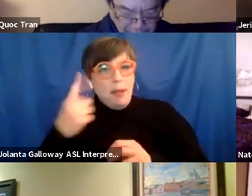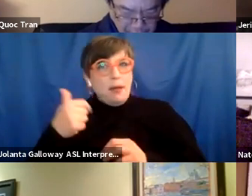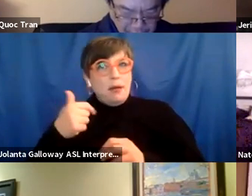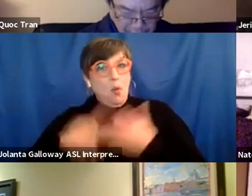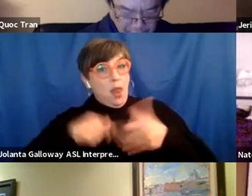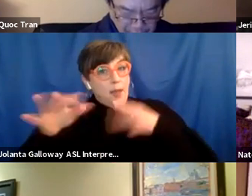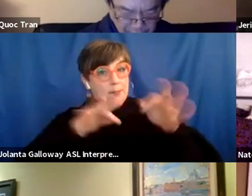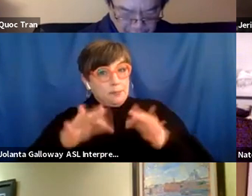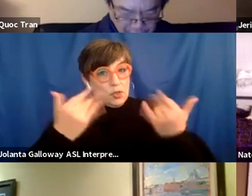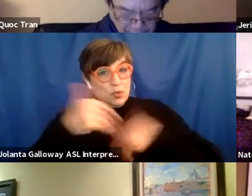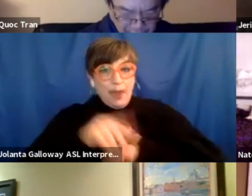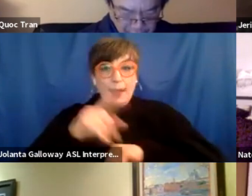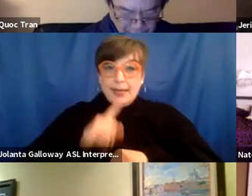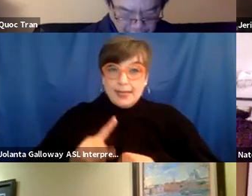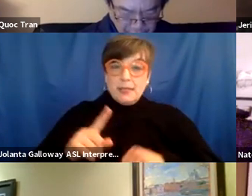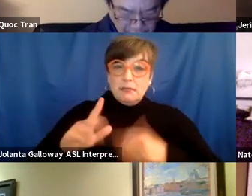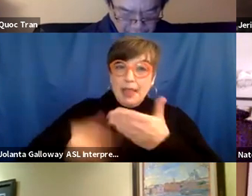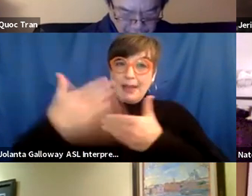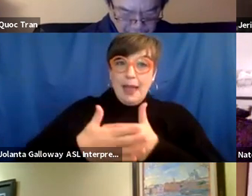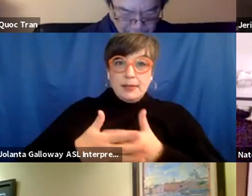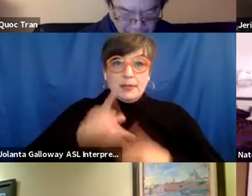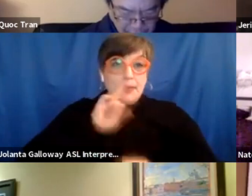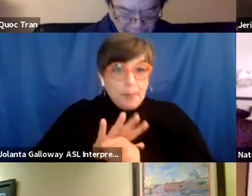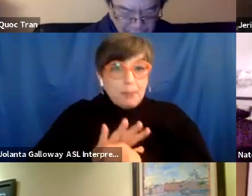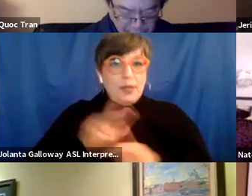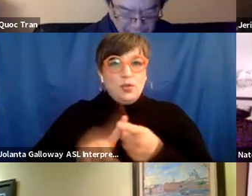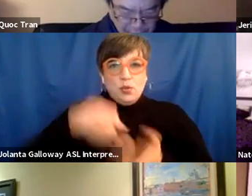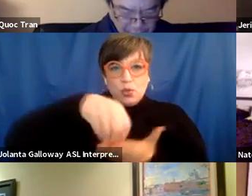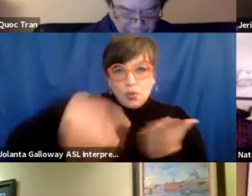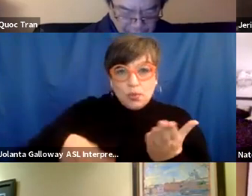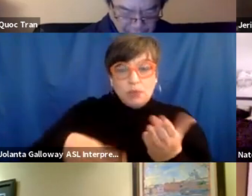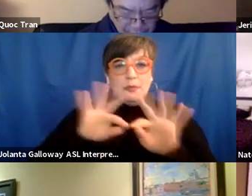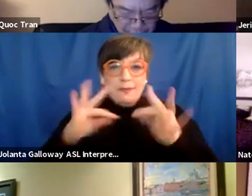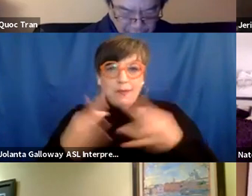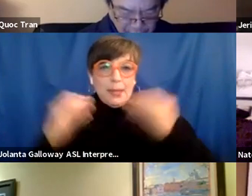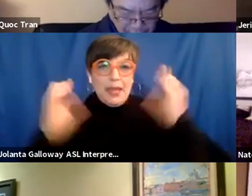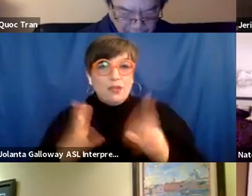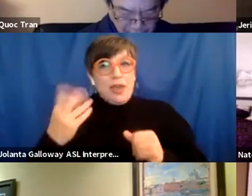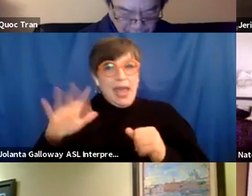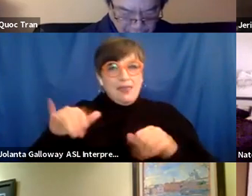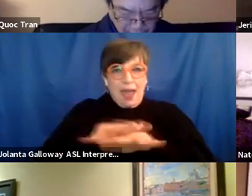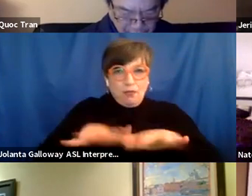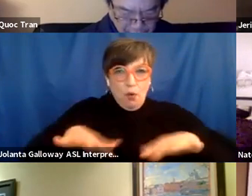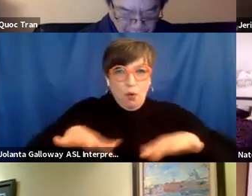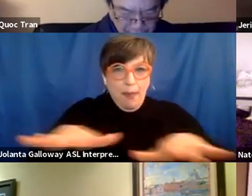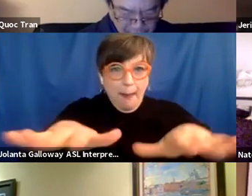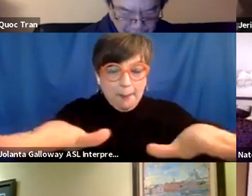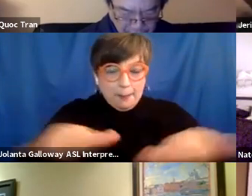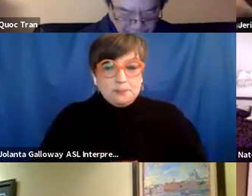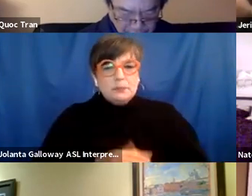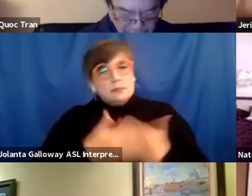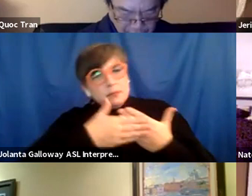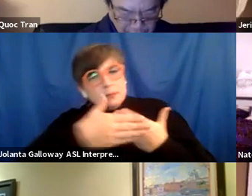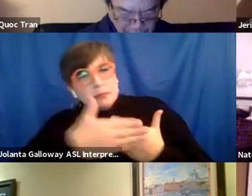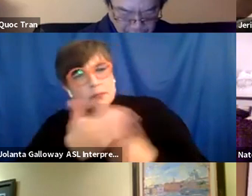to students, families, and educators, and this is our roadmap. Over the coming weeks, you'll hear more about